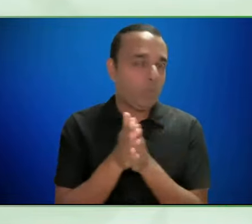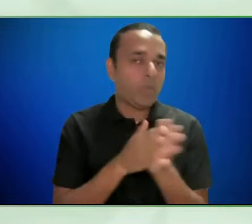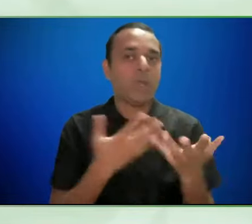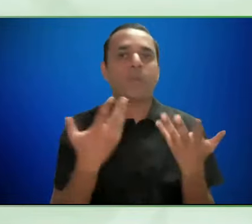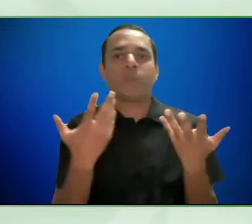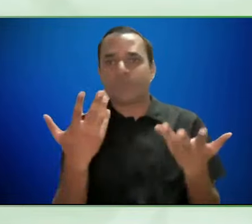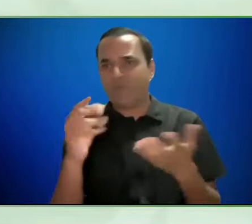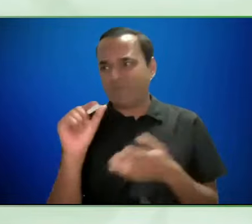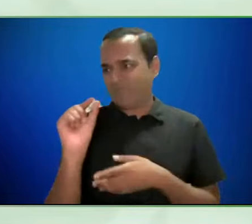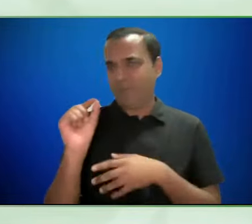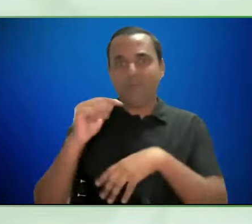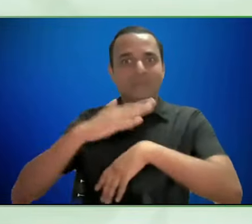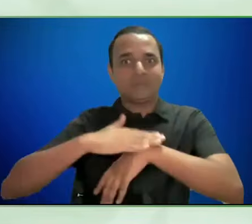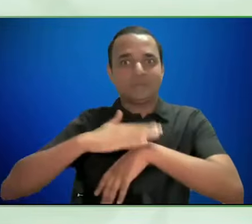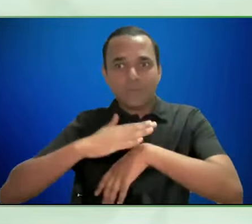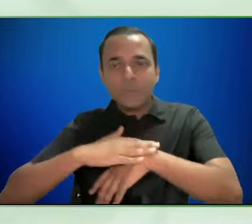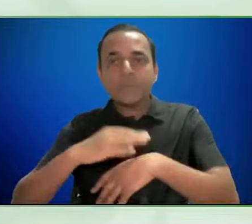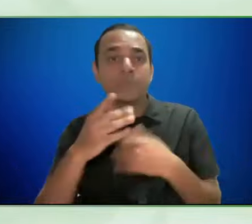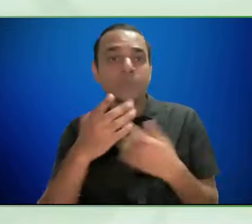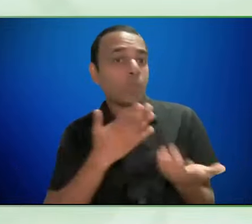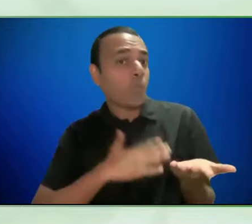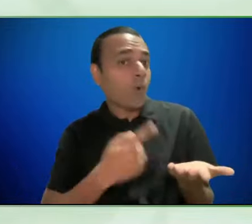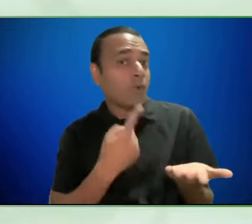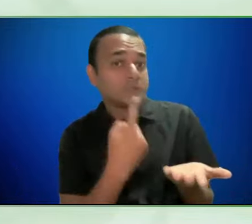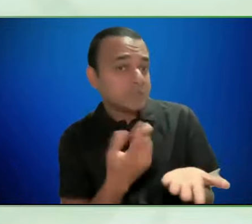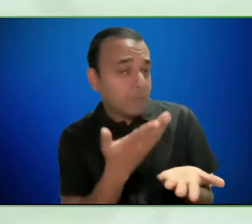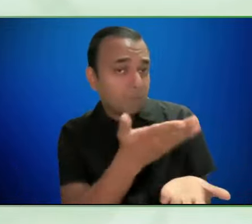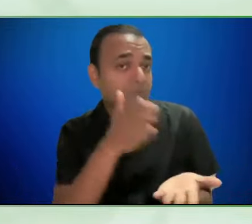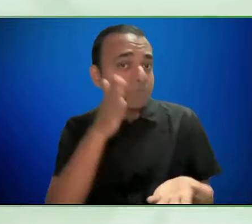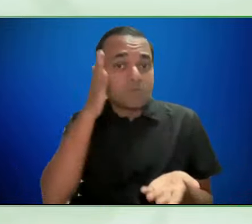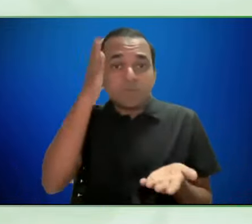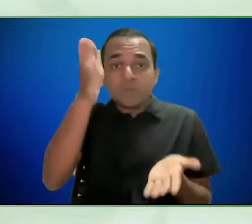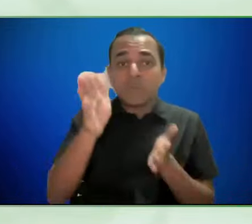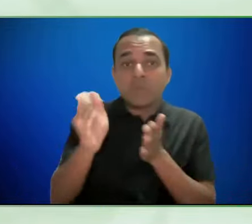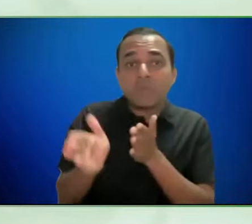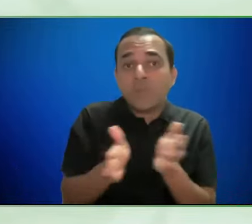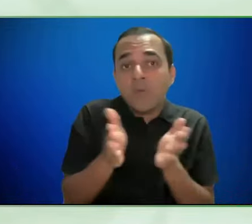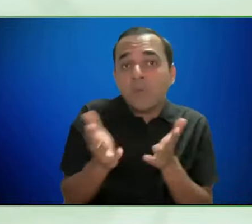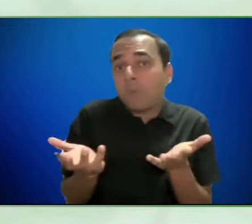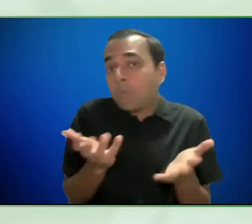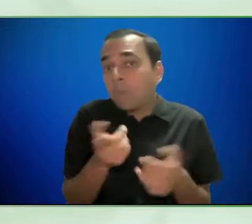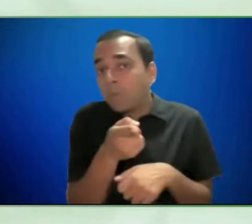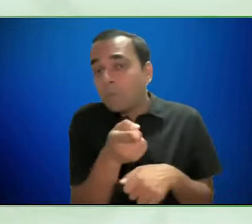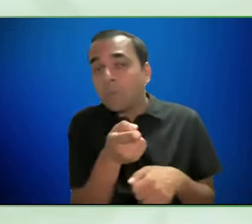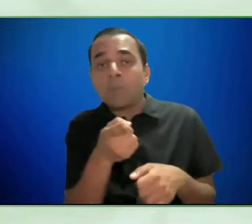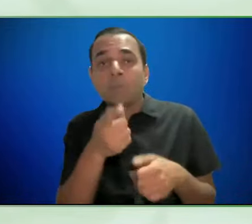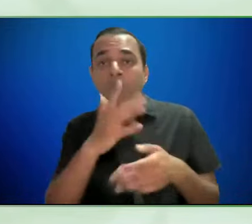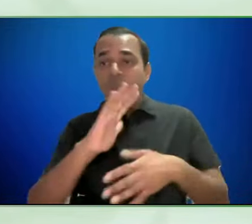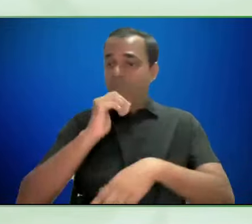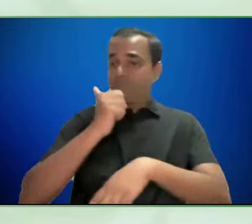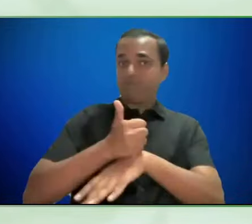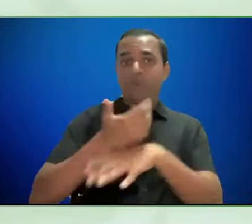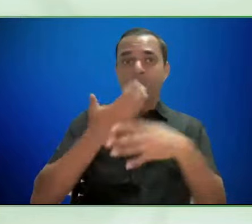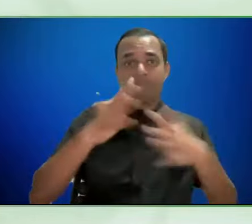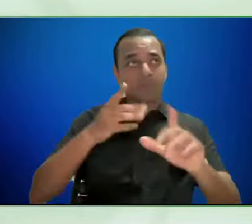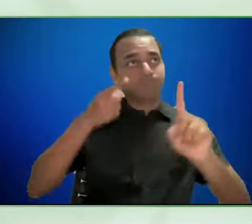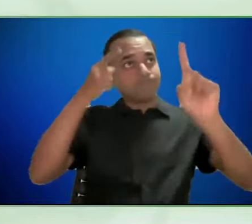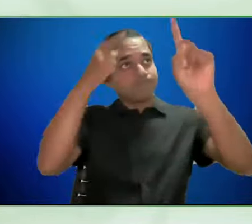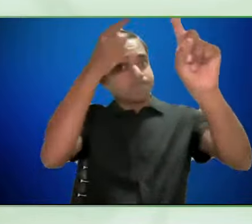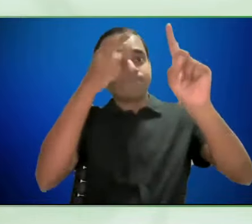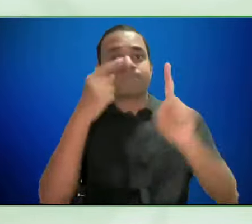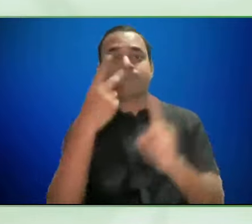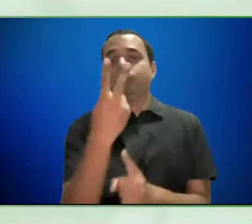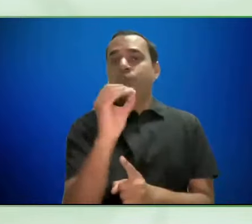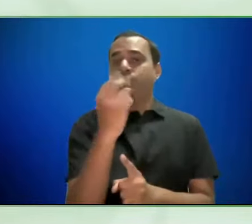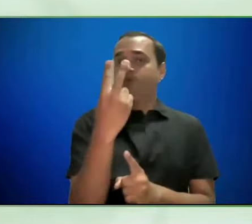it's called Abundance, and it's going to be a worker-owned cooperative,